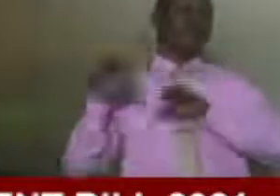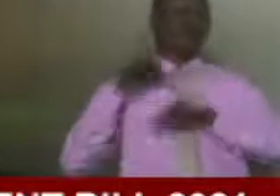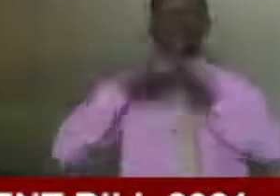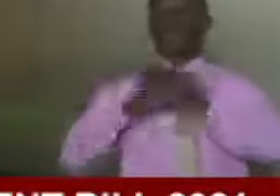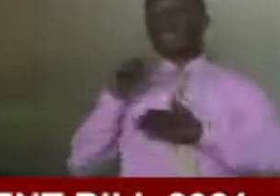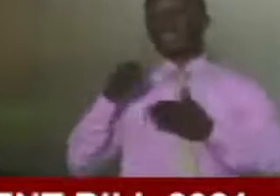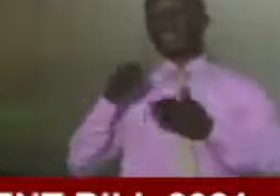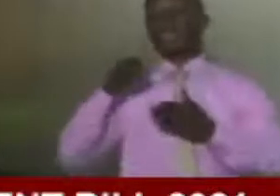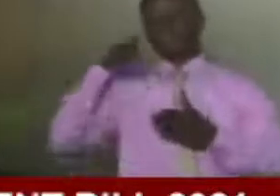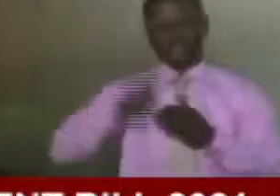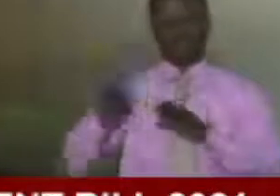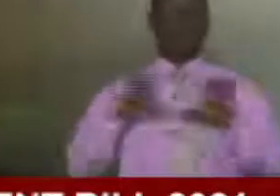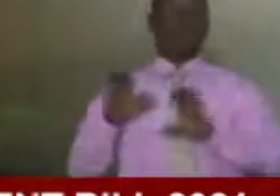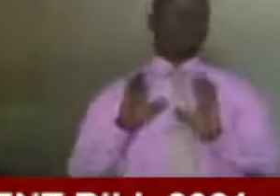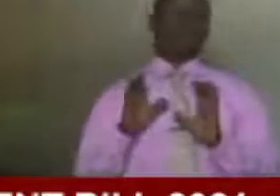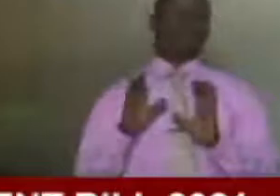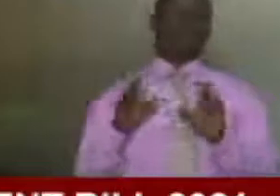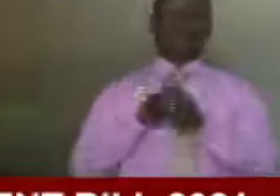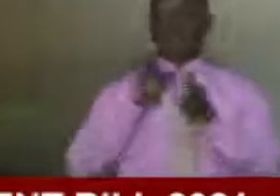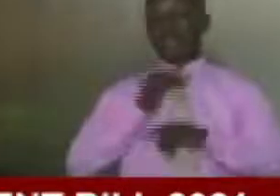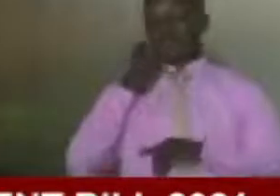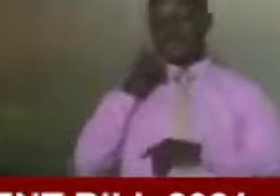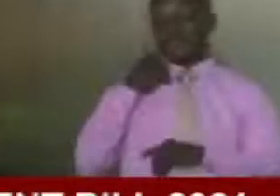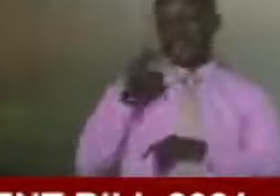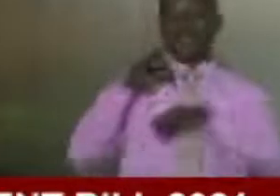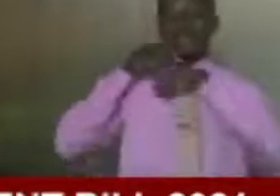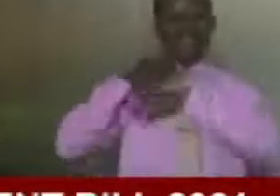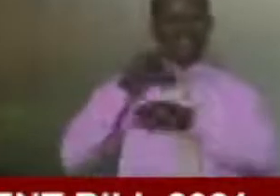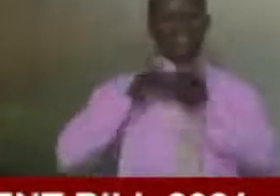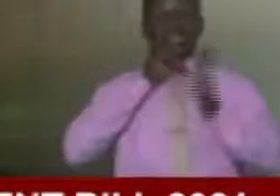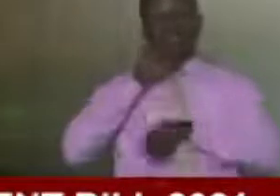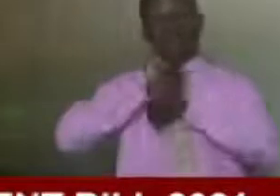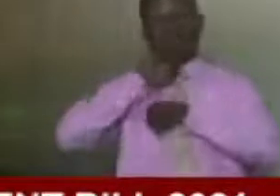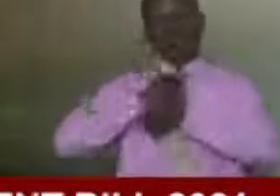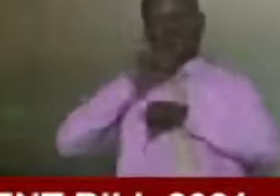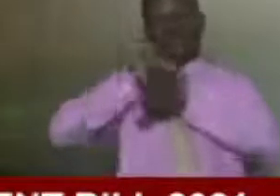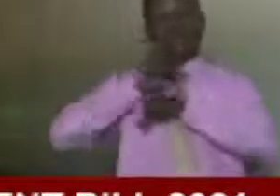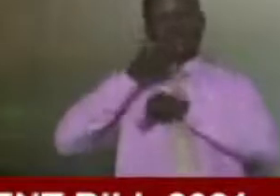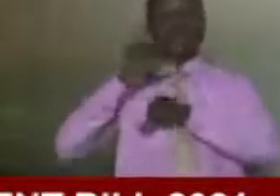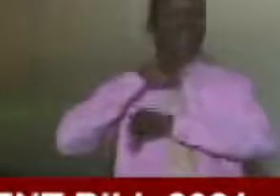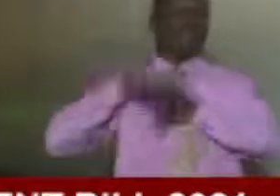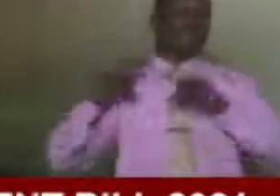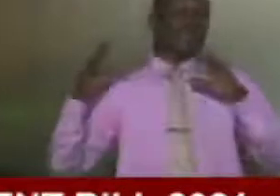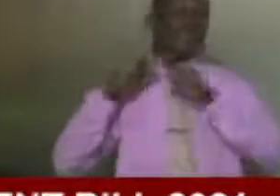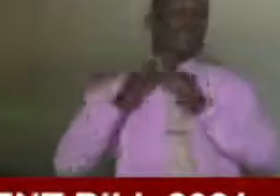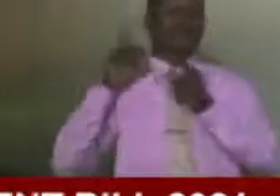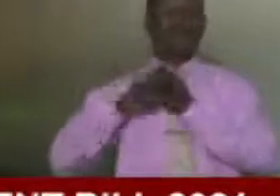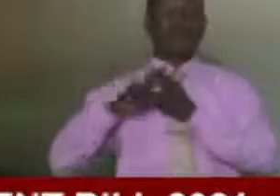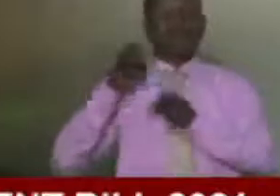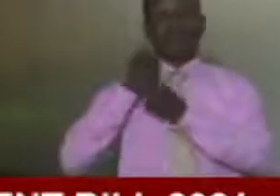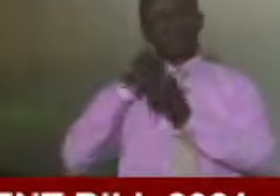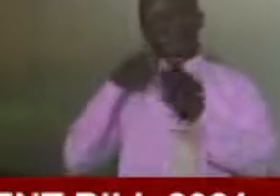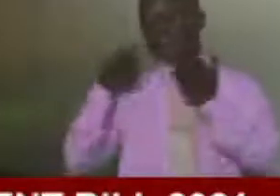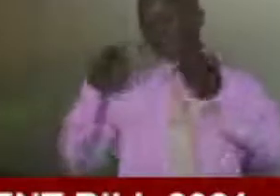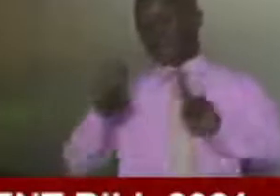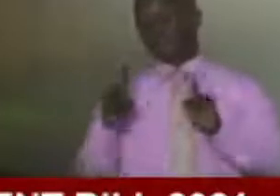Because already as it is, like I said earlier on, it is the job of the National Assembly to collate the aggregate opinion of a critical mass of the Nigerian people